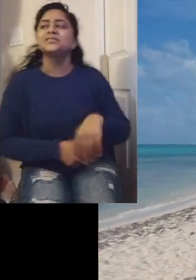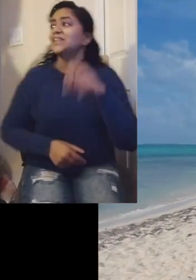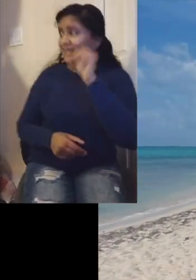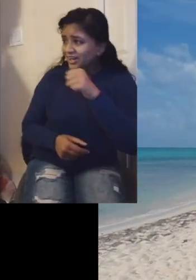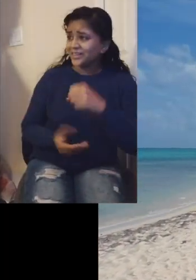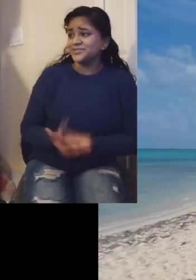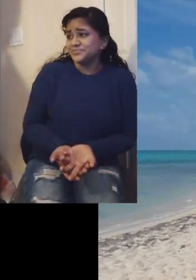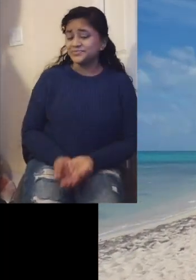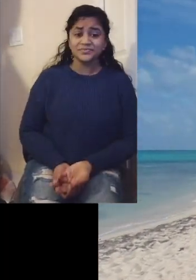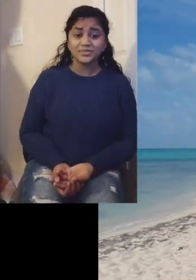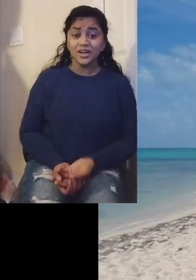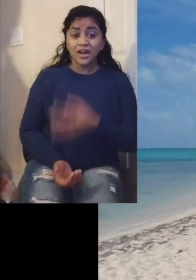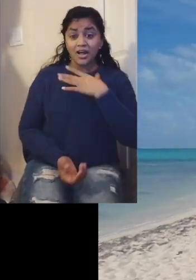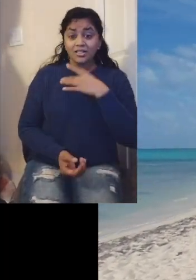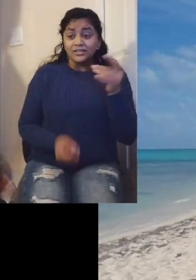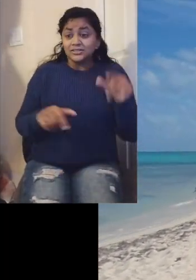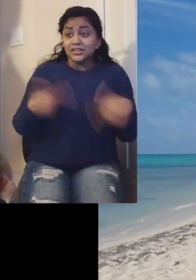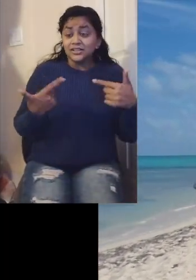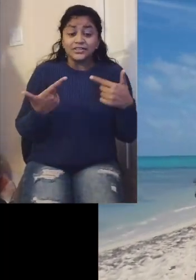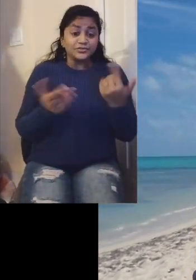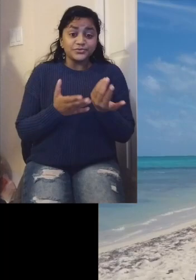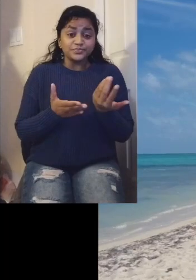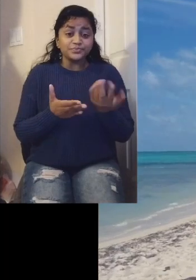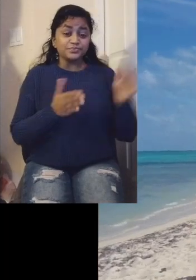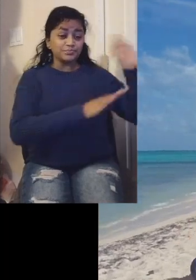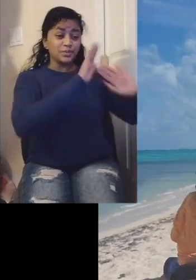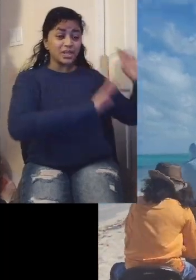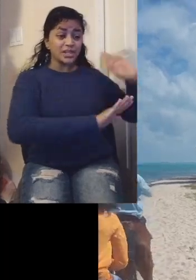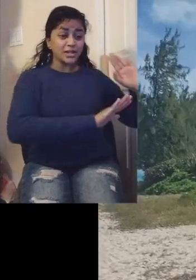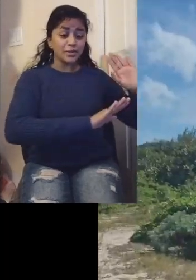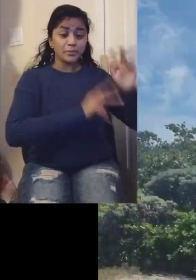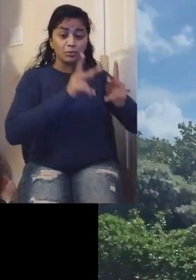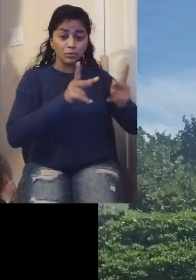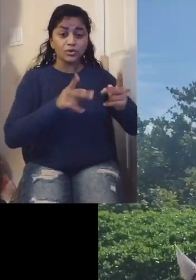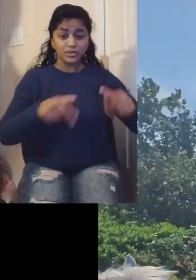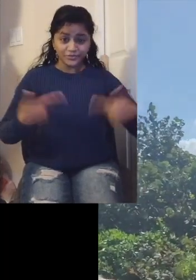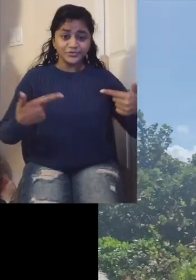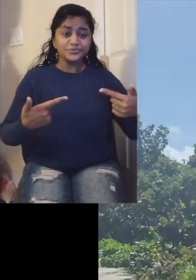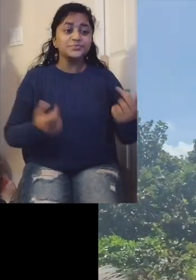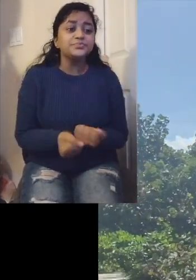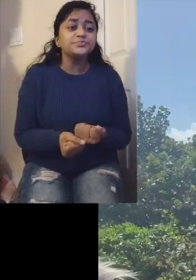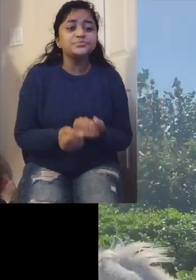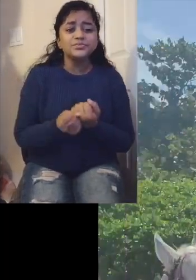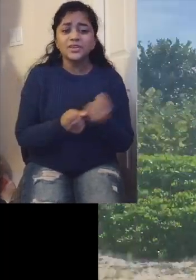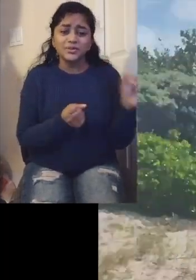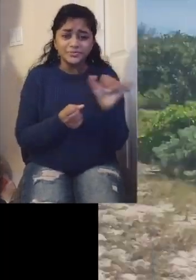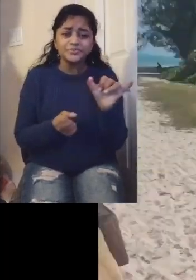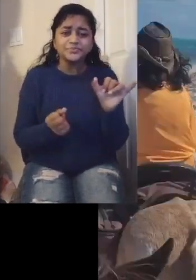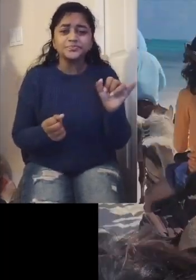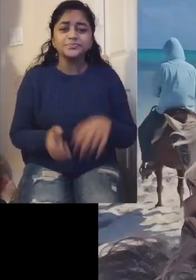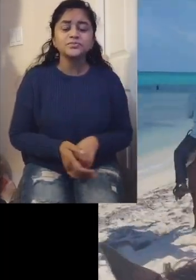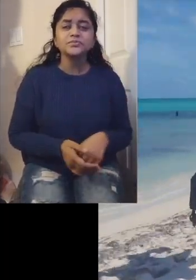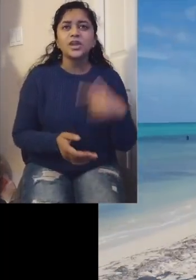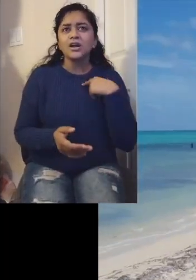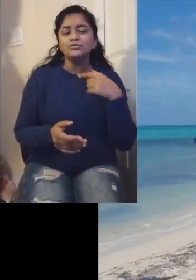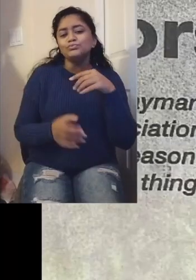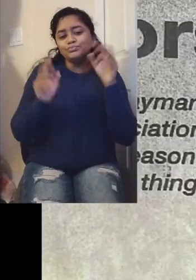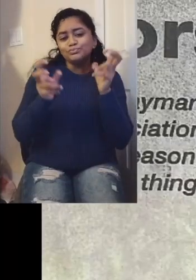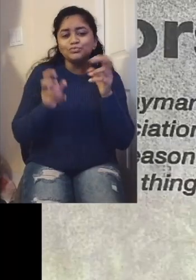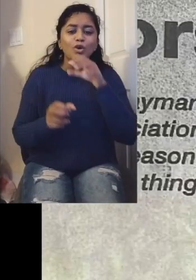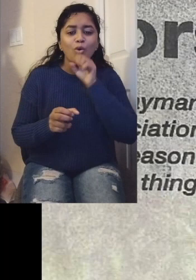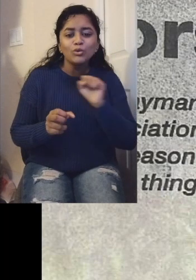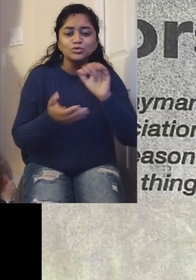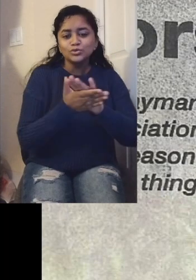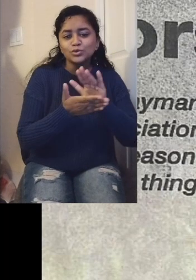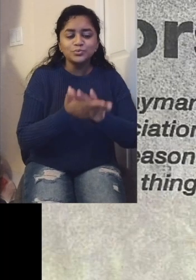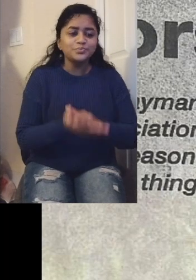racetrack right here. Yeah, and they paved the road for people to come out here and race back in the day. In